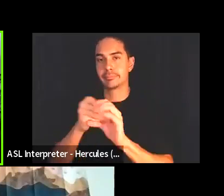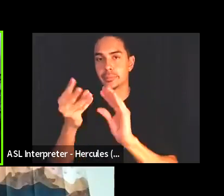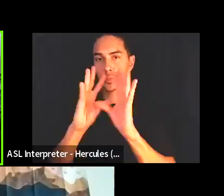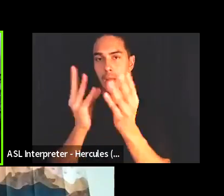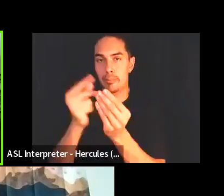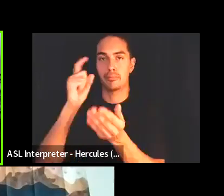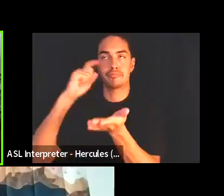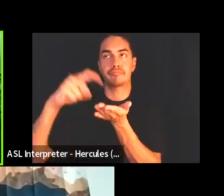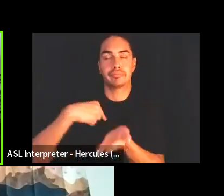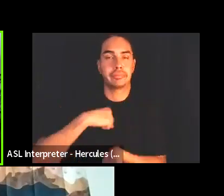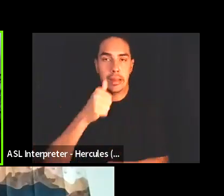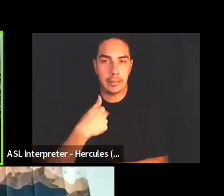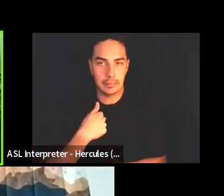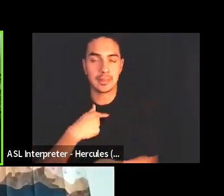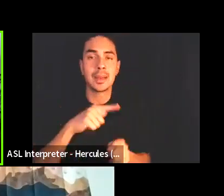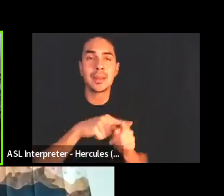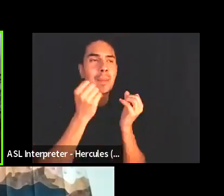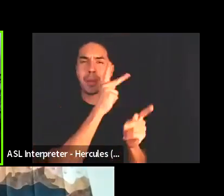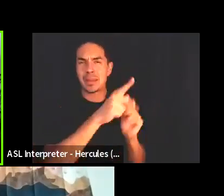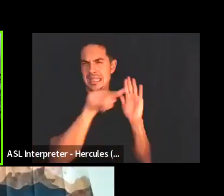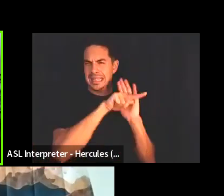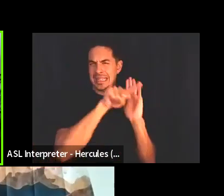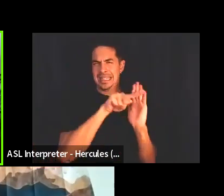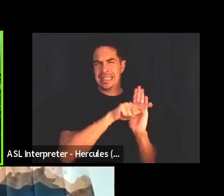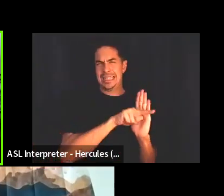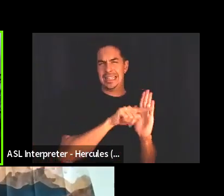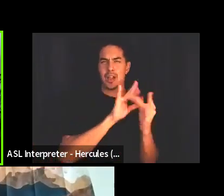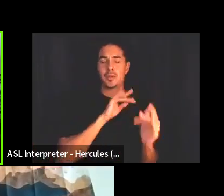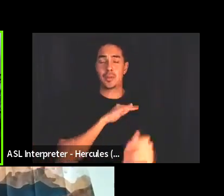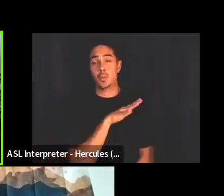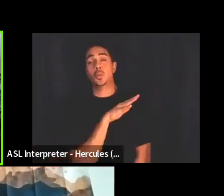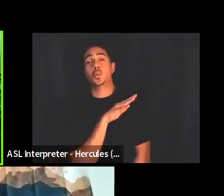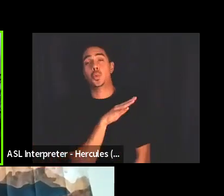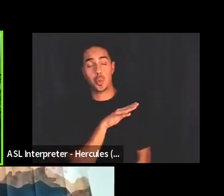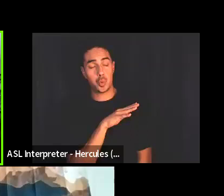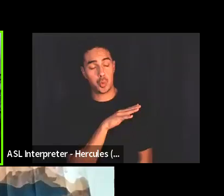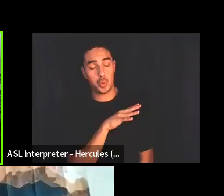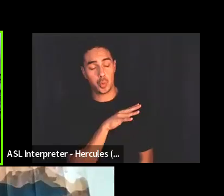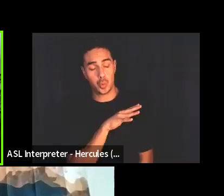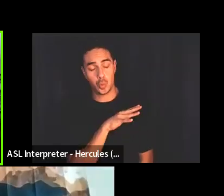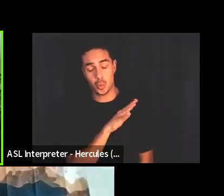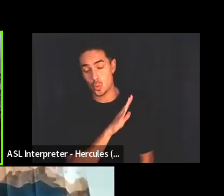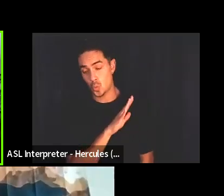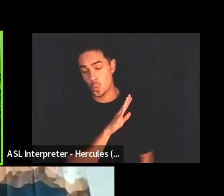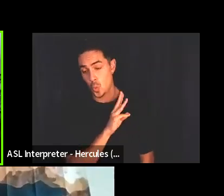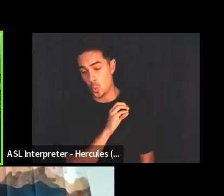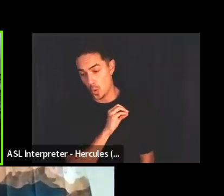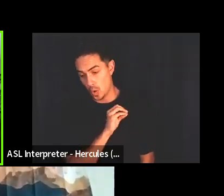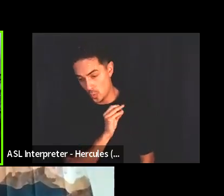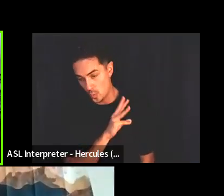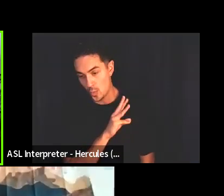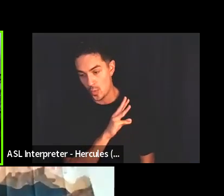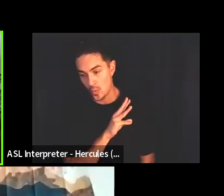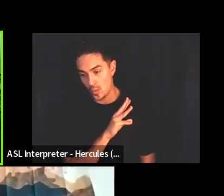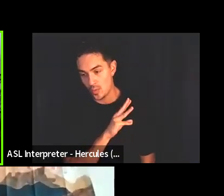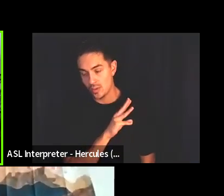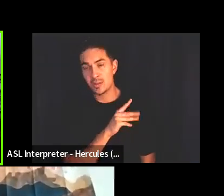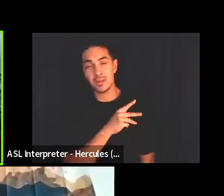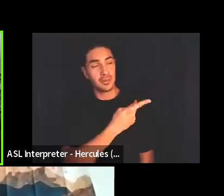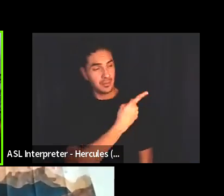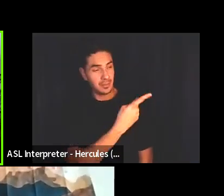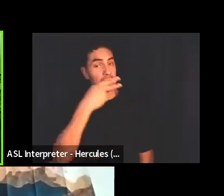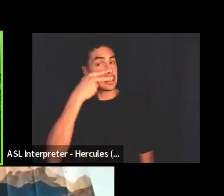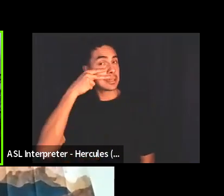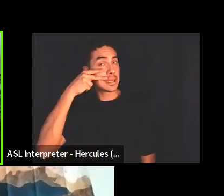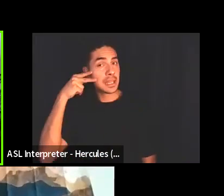of that. And we do that, which is super sad. We do that to our own, right? And that's